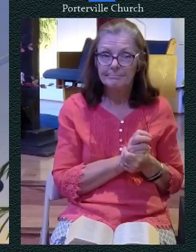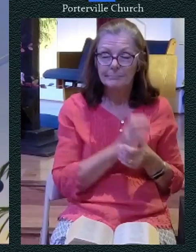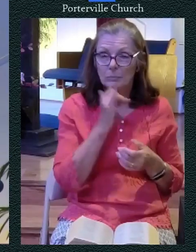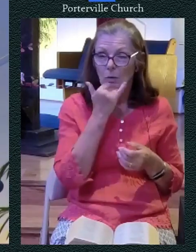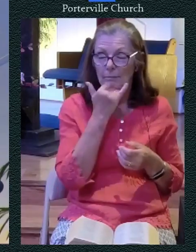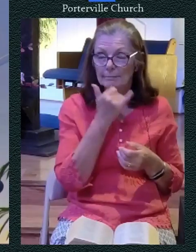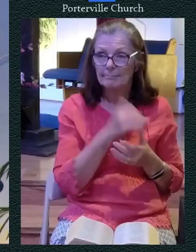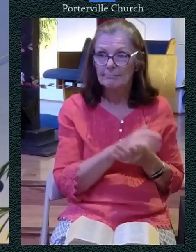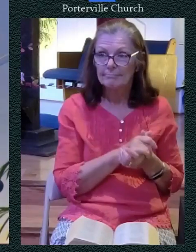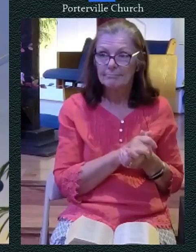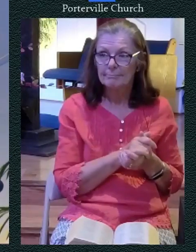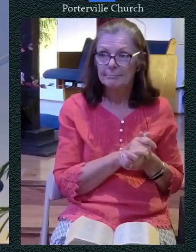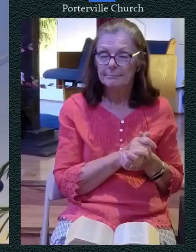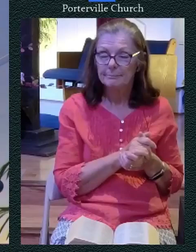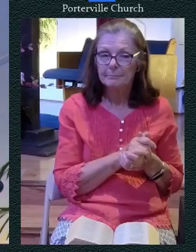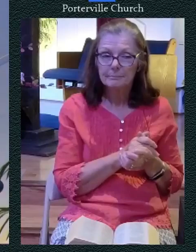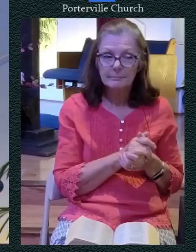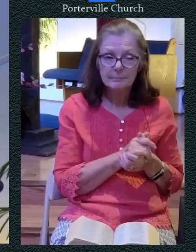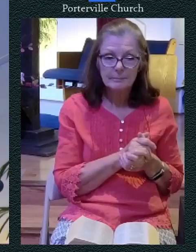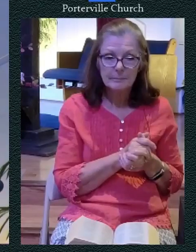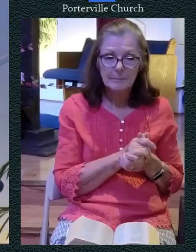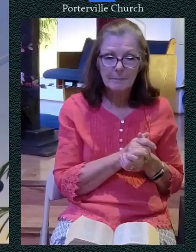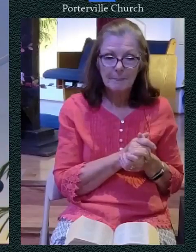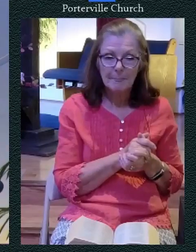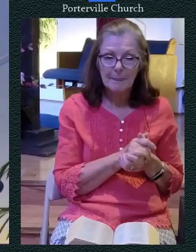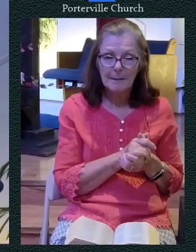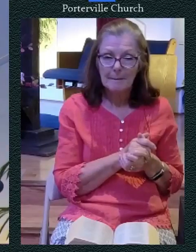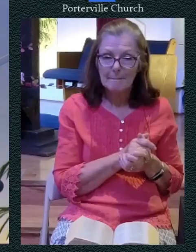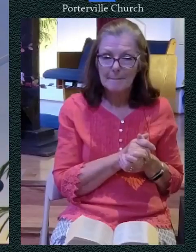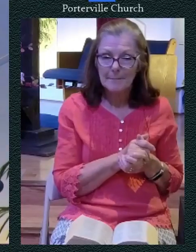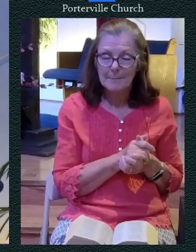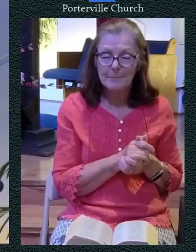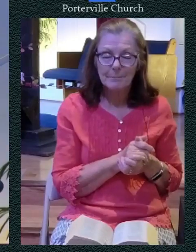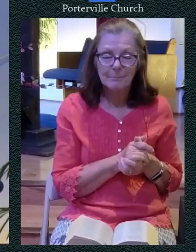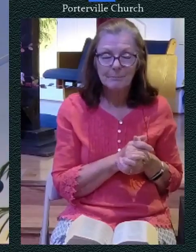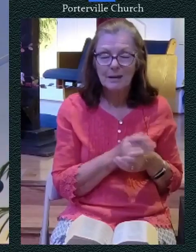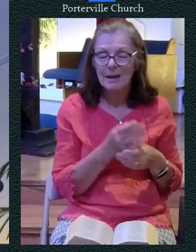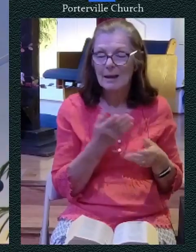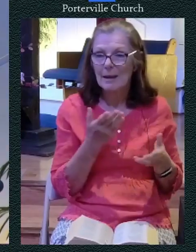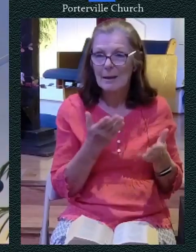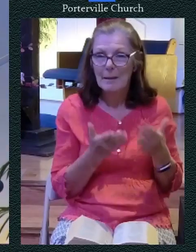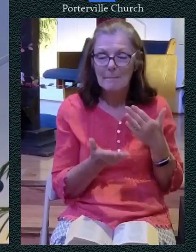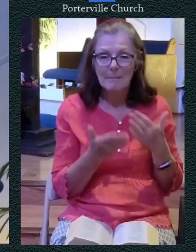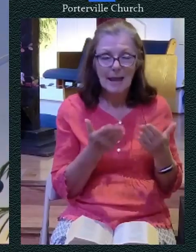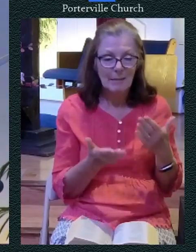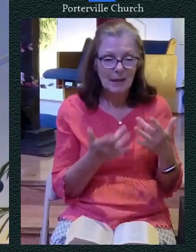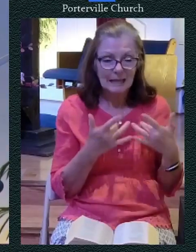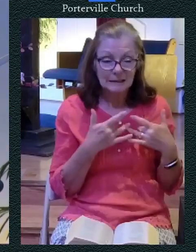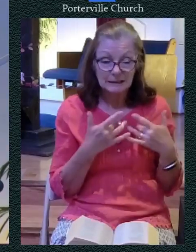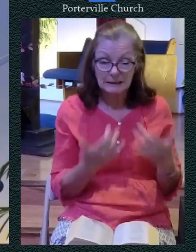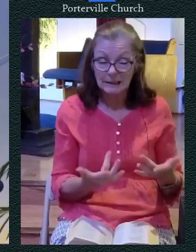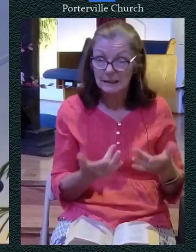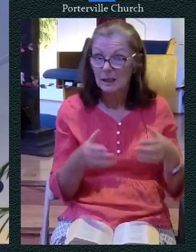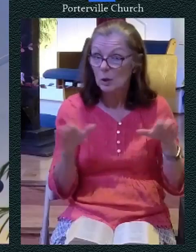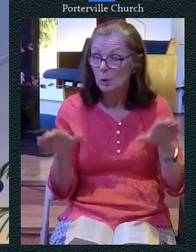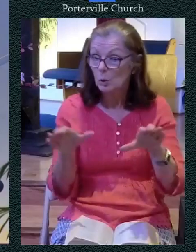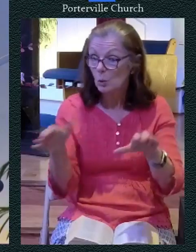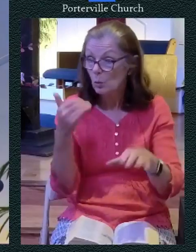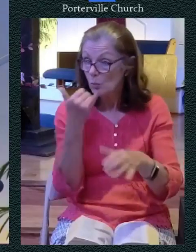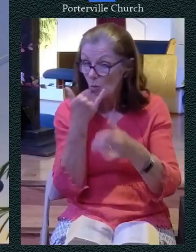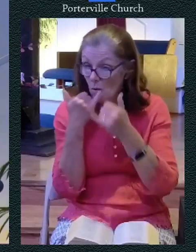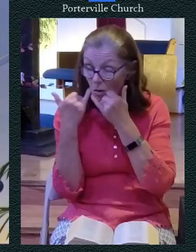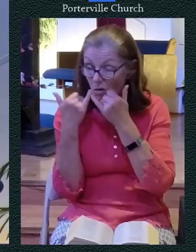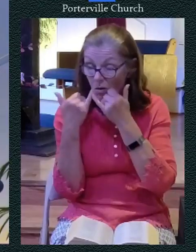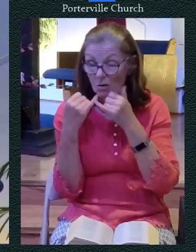There's something in him that he's maybe it's just a tendency towards the wrong or a leaning towards the